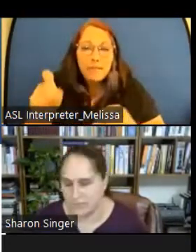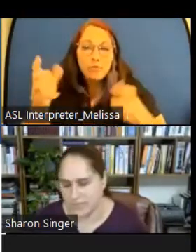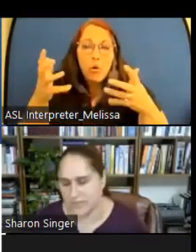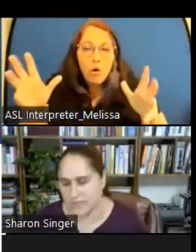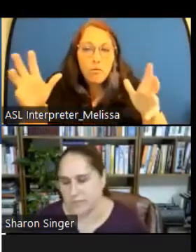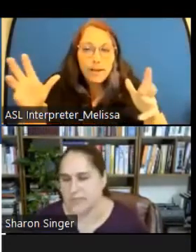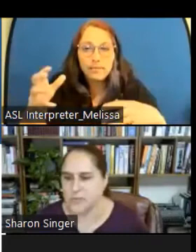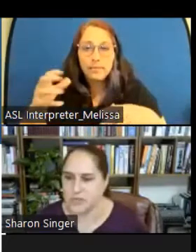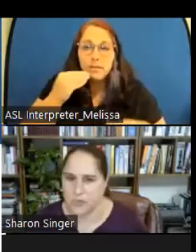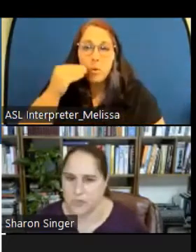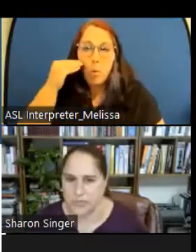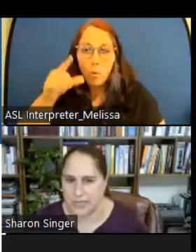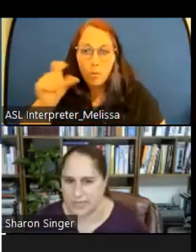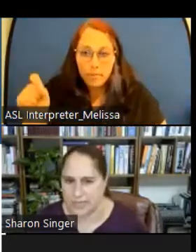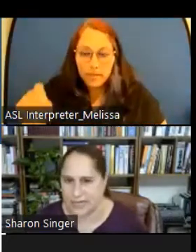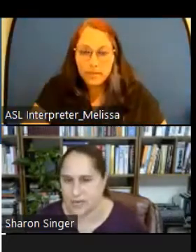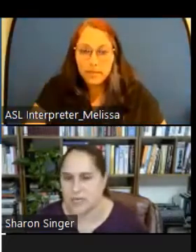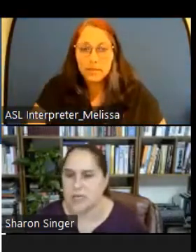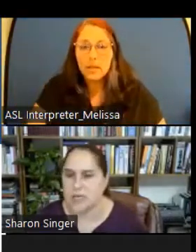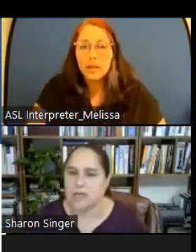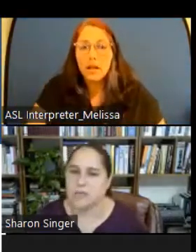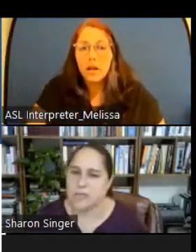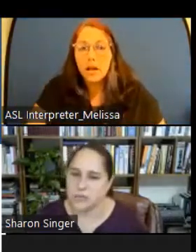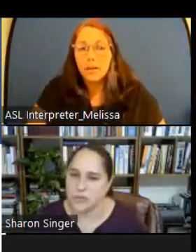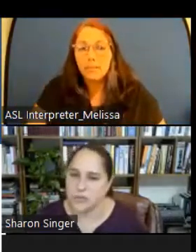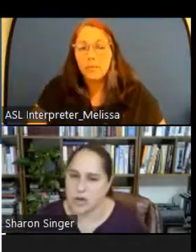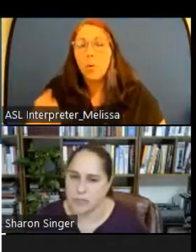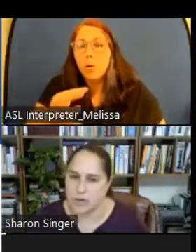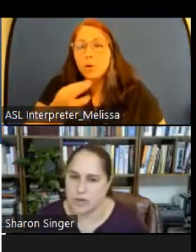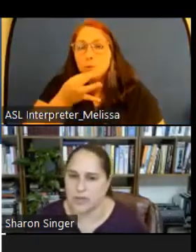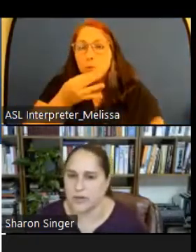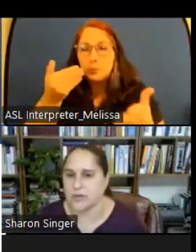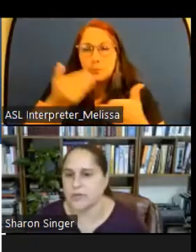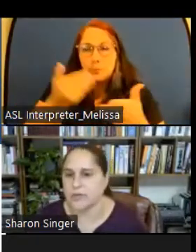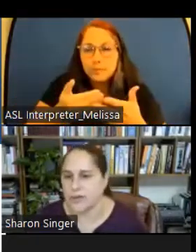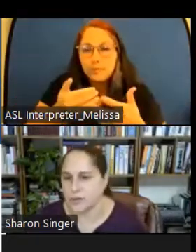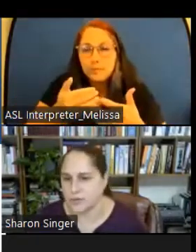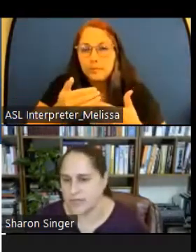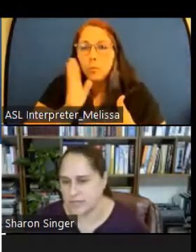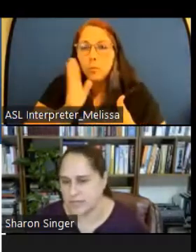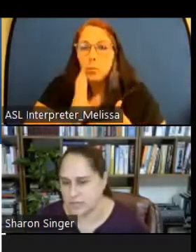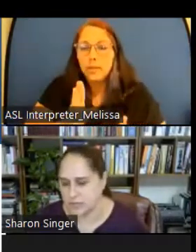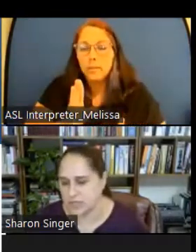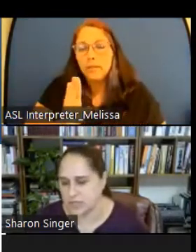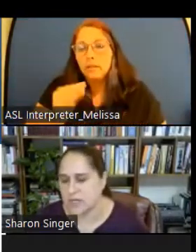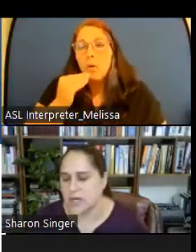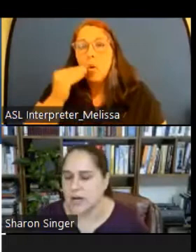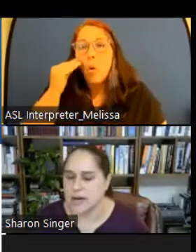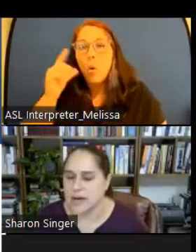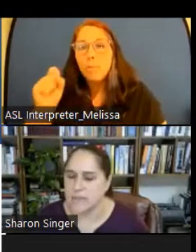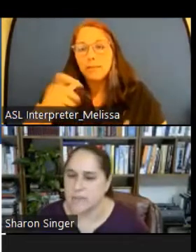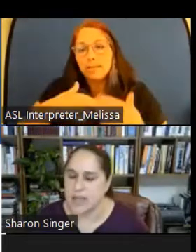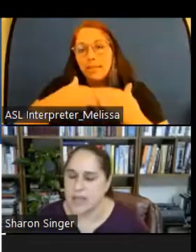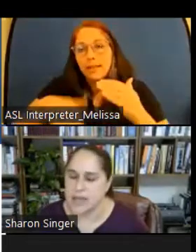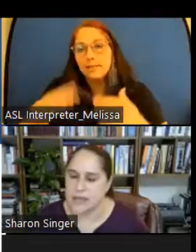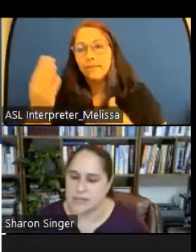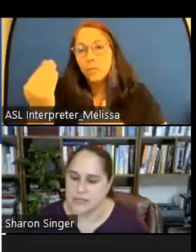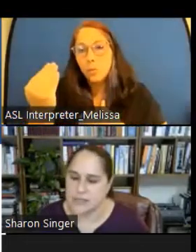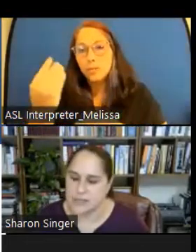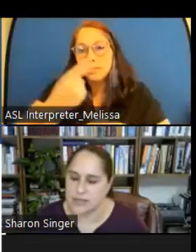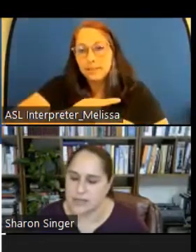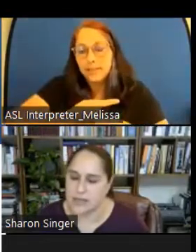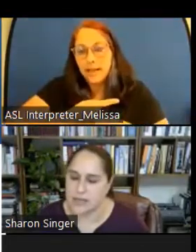imminent risk of homelessness, which is 14 days out. We do talk about other federal statutes,